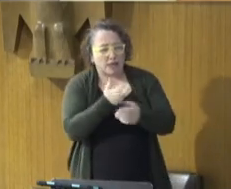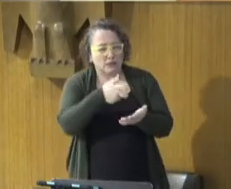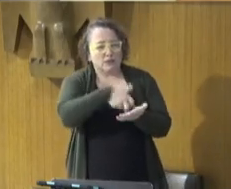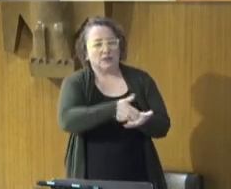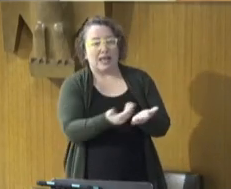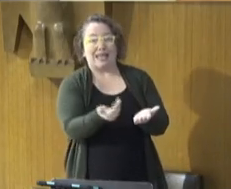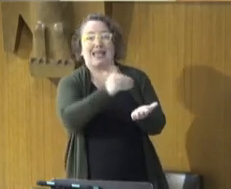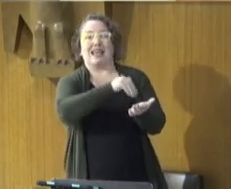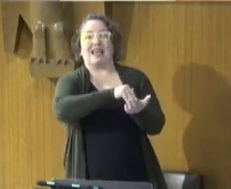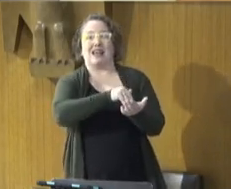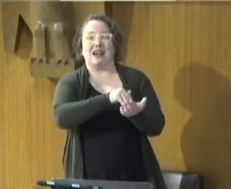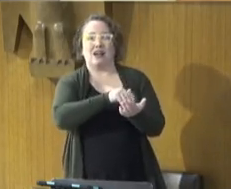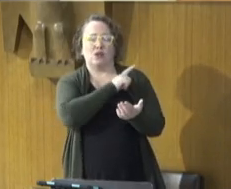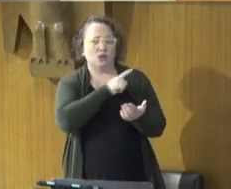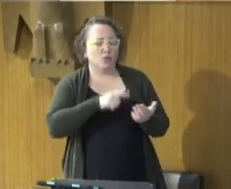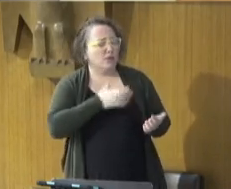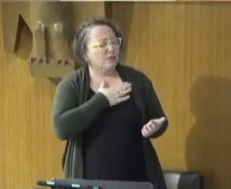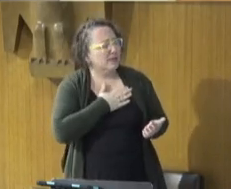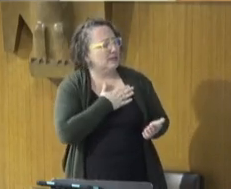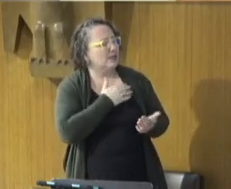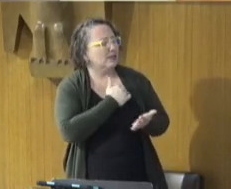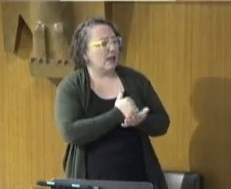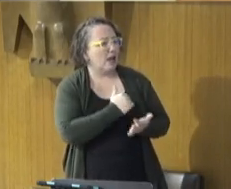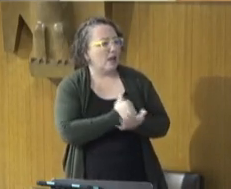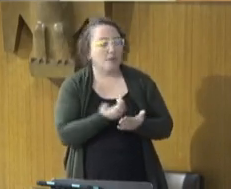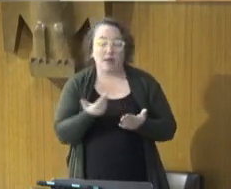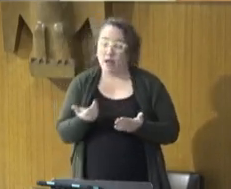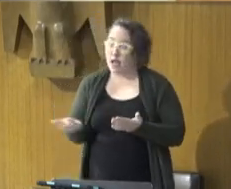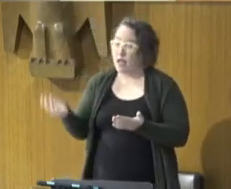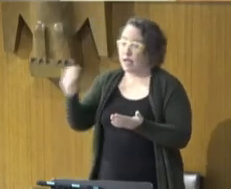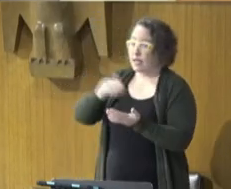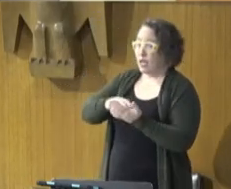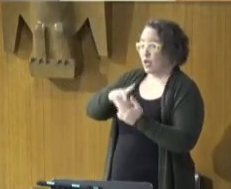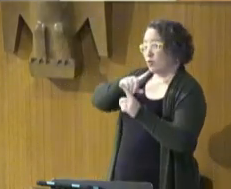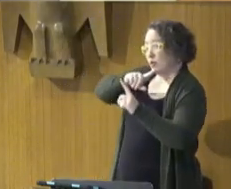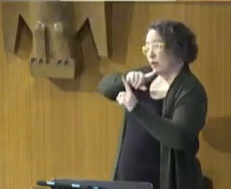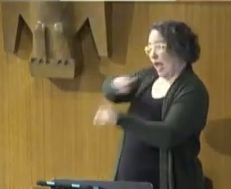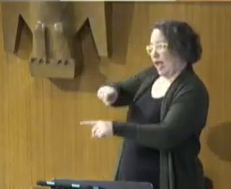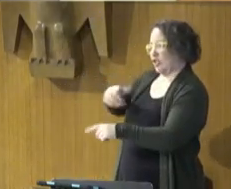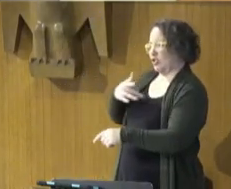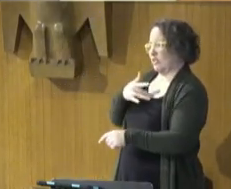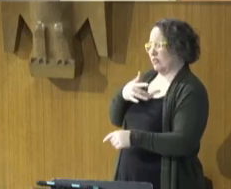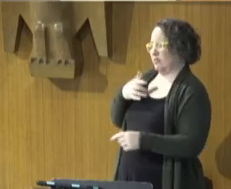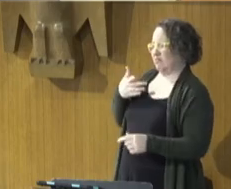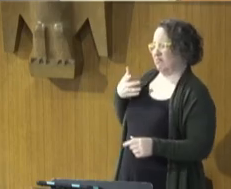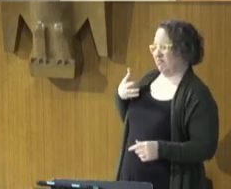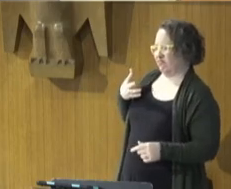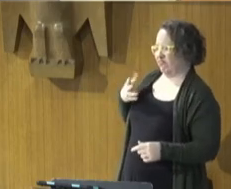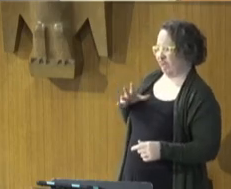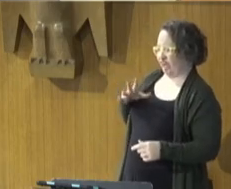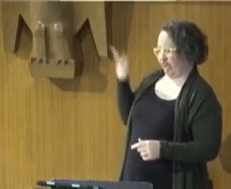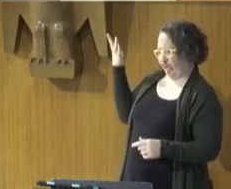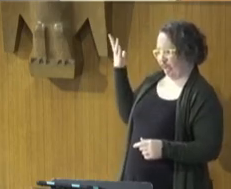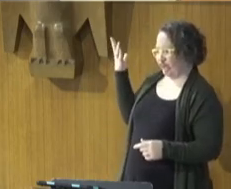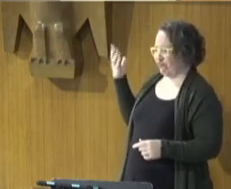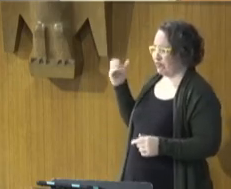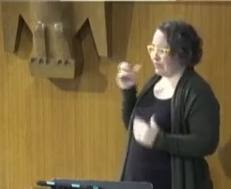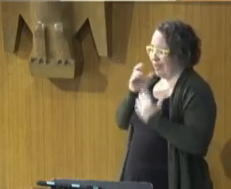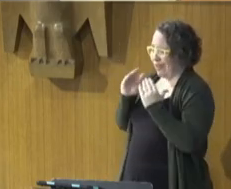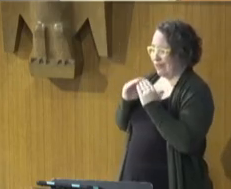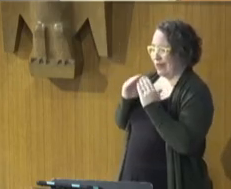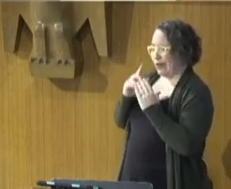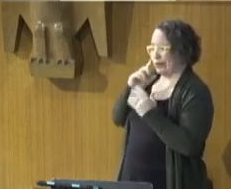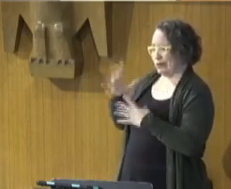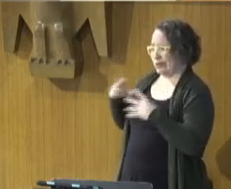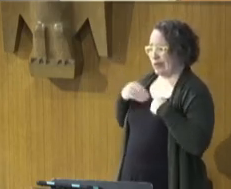Lord, help me. And again, his reaction seems so callous. It is not fair to take the children's